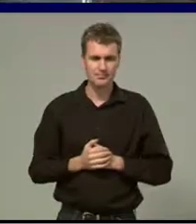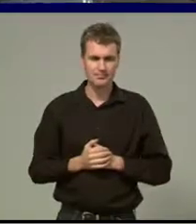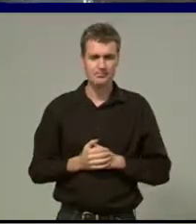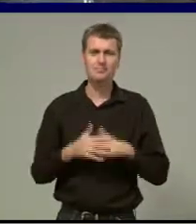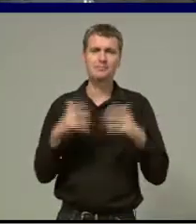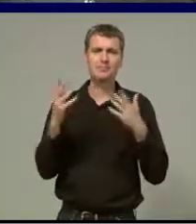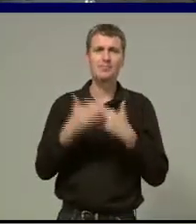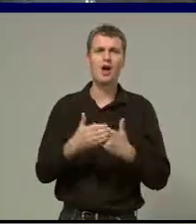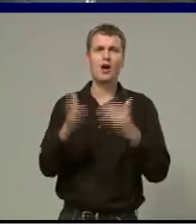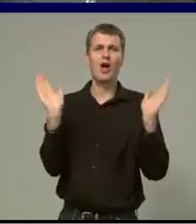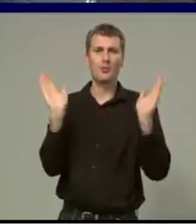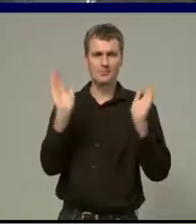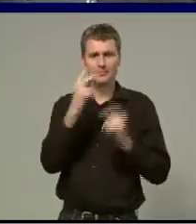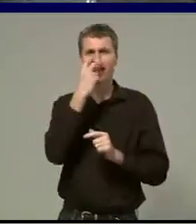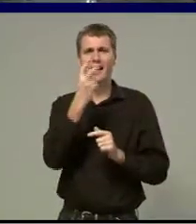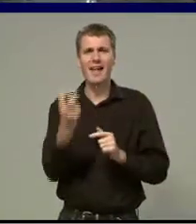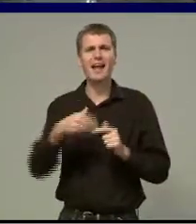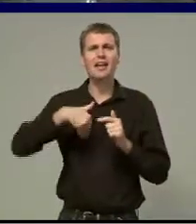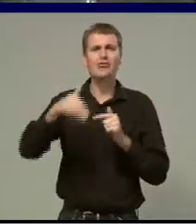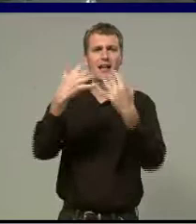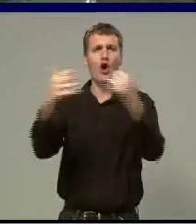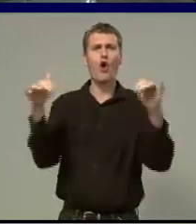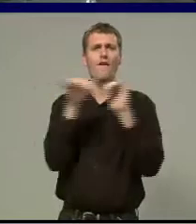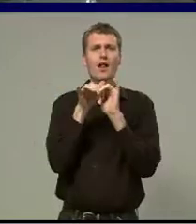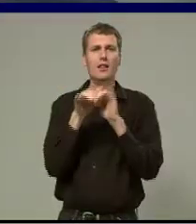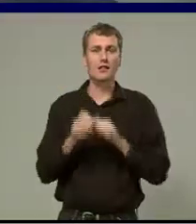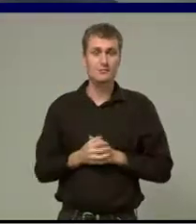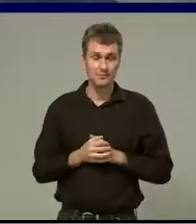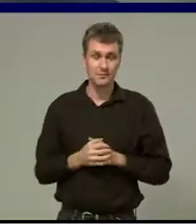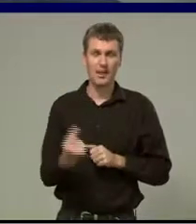The opening of the Hagley Cricket Oval. The pavilion is at that